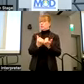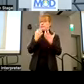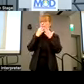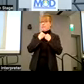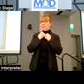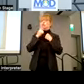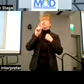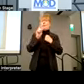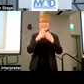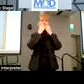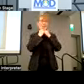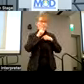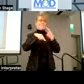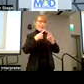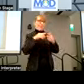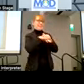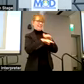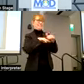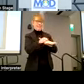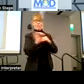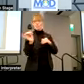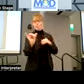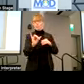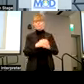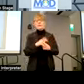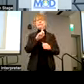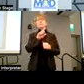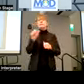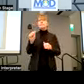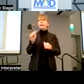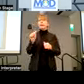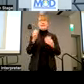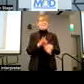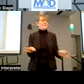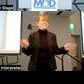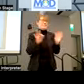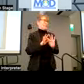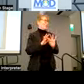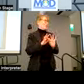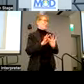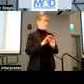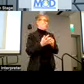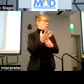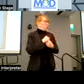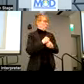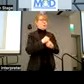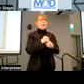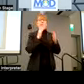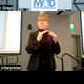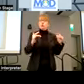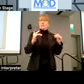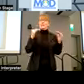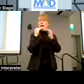to care about accessibility. Disability, like we already heard this morning is essential to diversity, equity and inclusion and belonging,